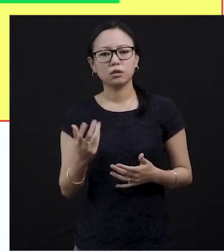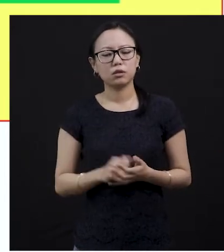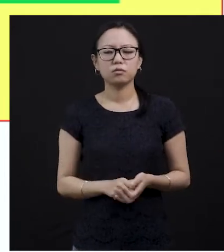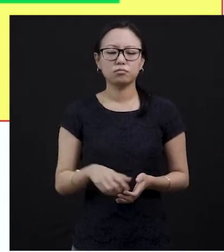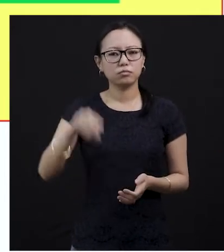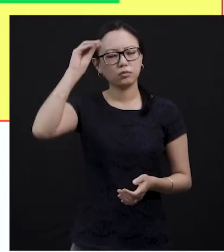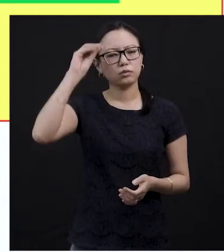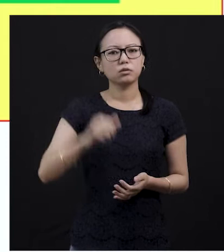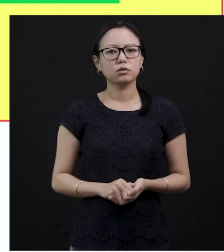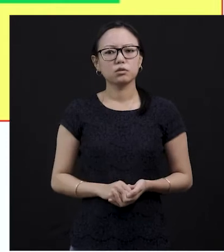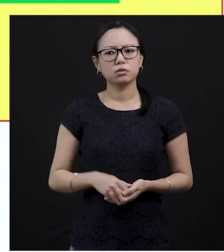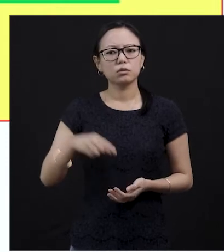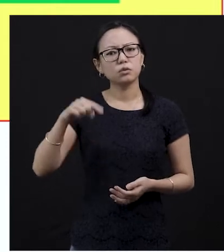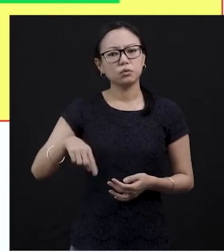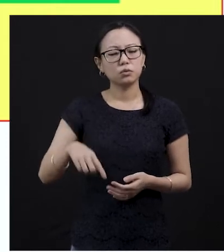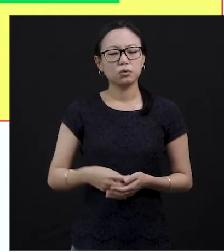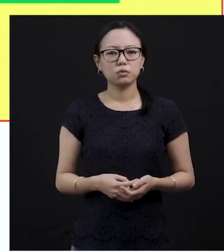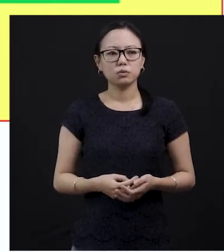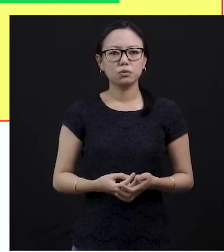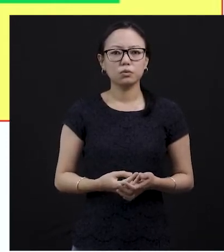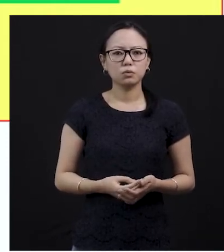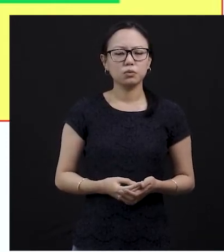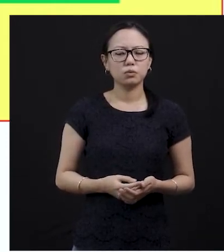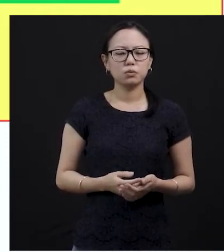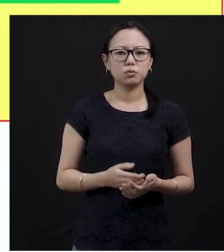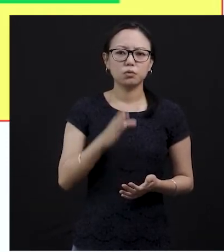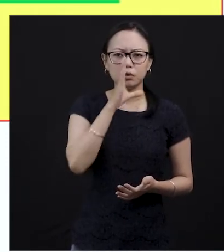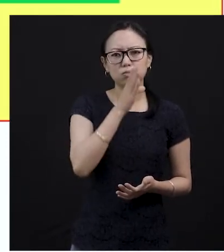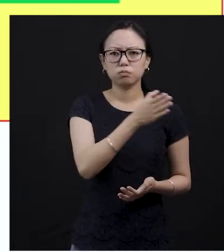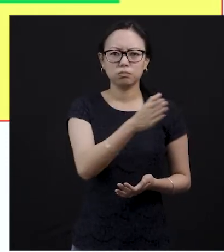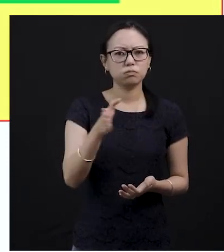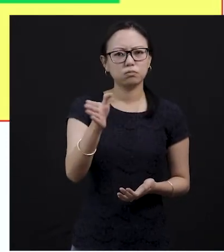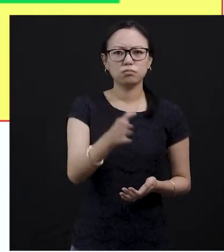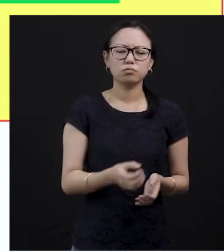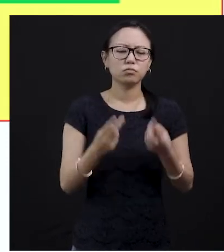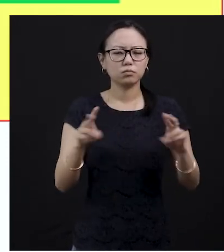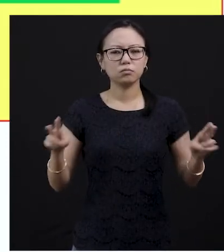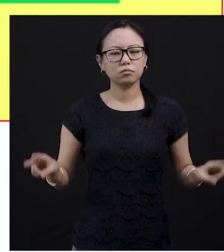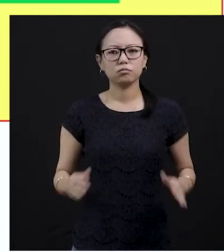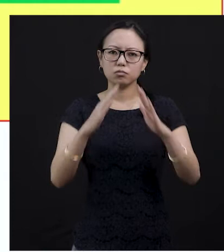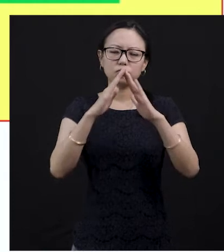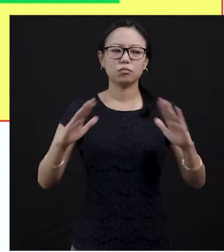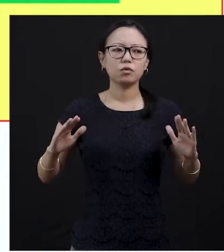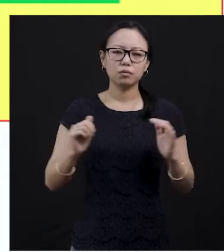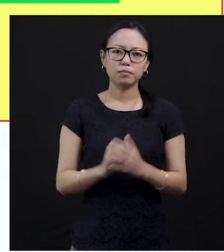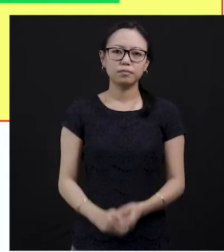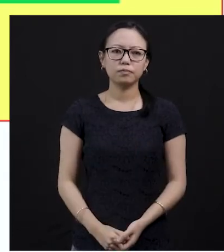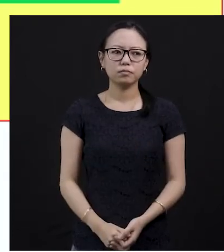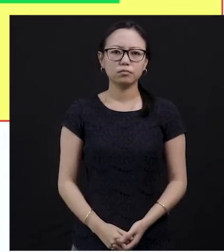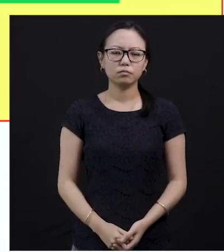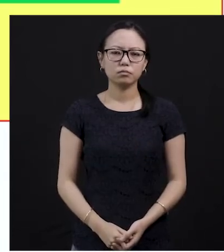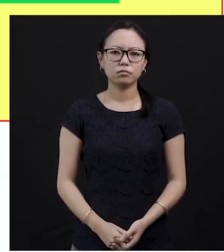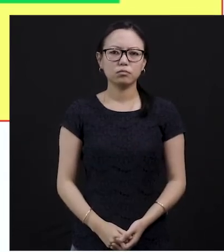today we shall go through, okay, let us journey through the different habitats. Let us see the different